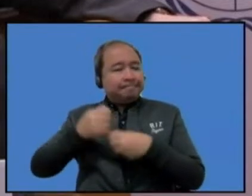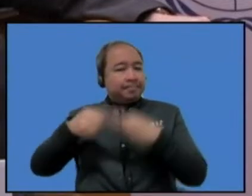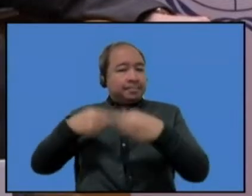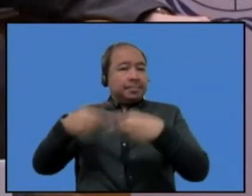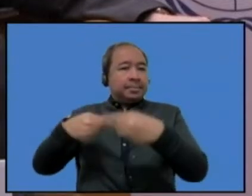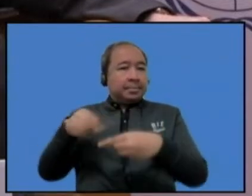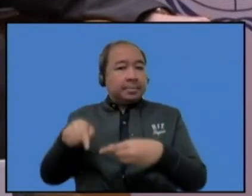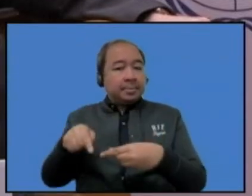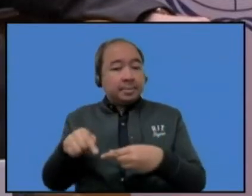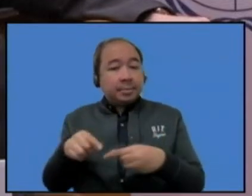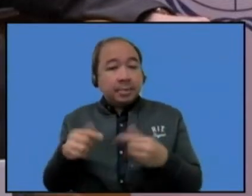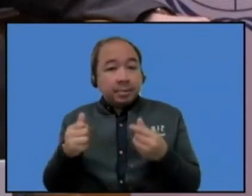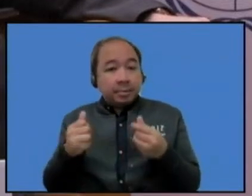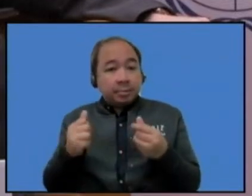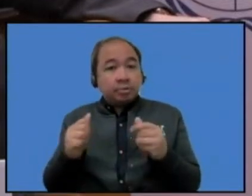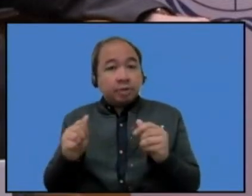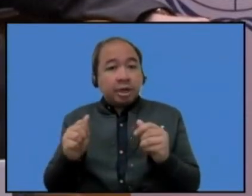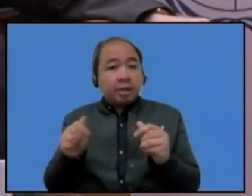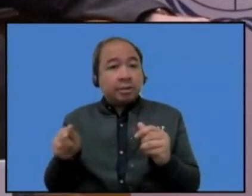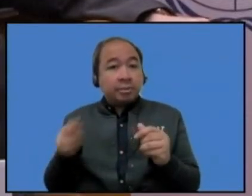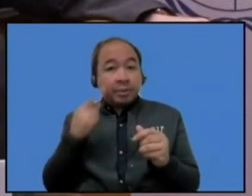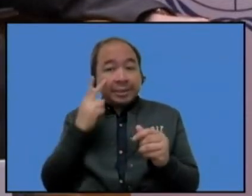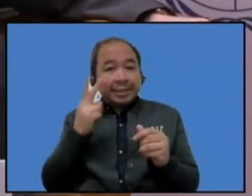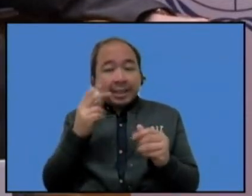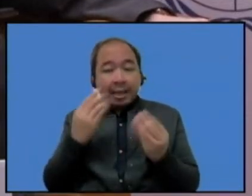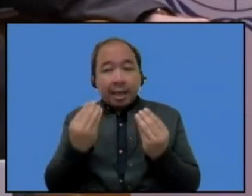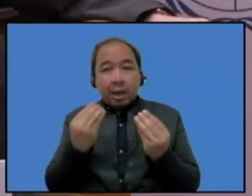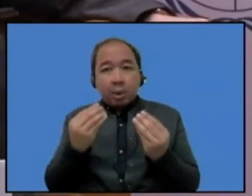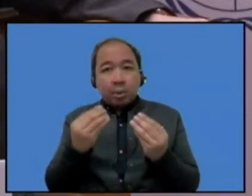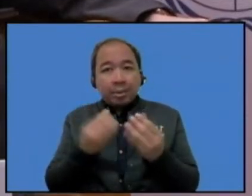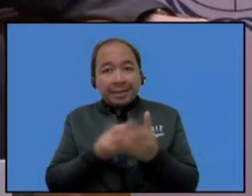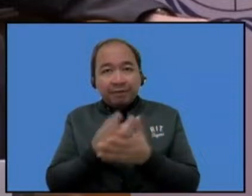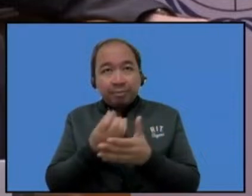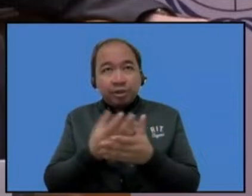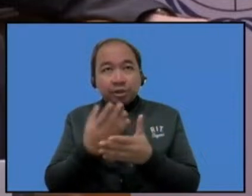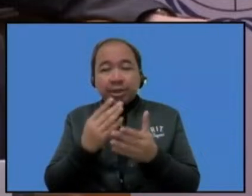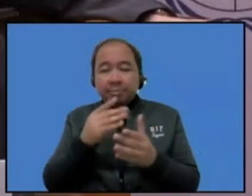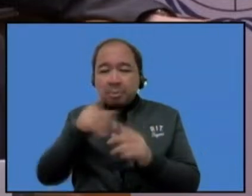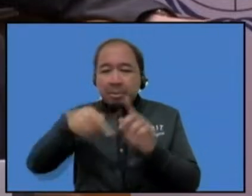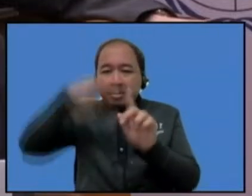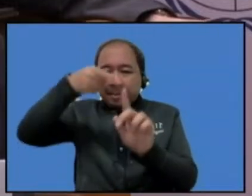as much as we can in terms of these aggregated elements on that. So